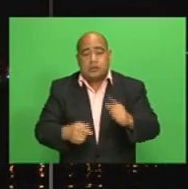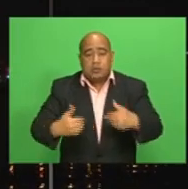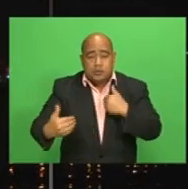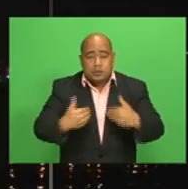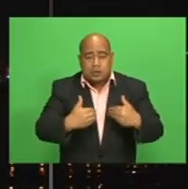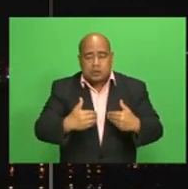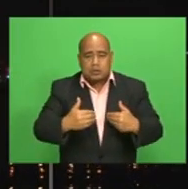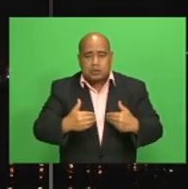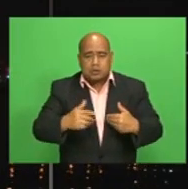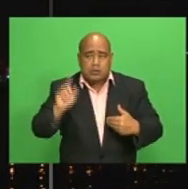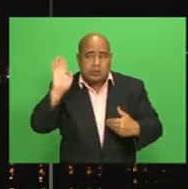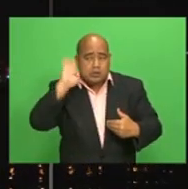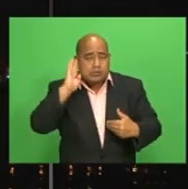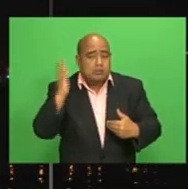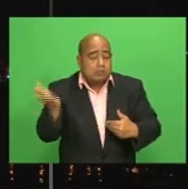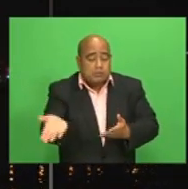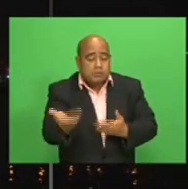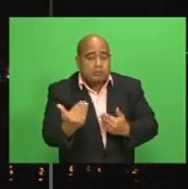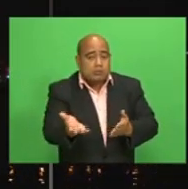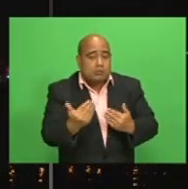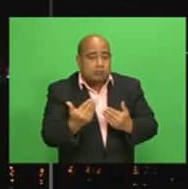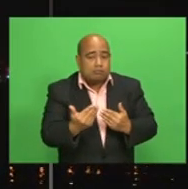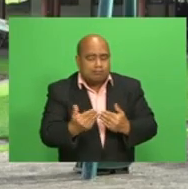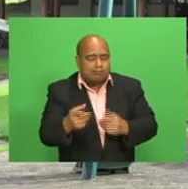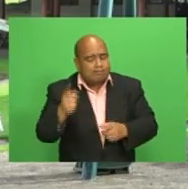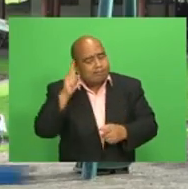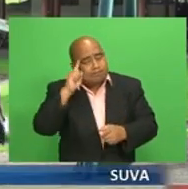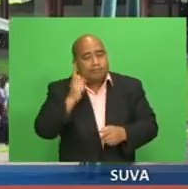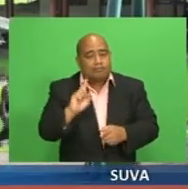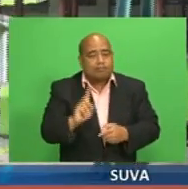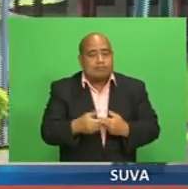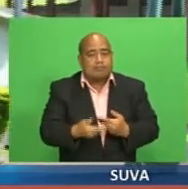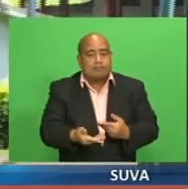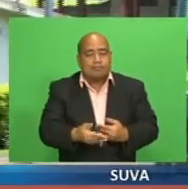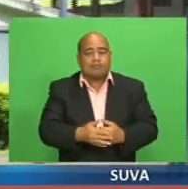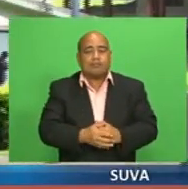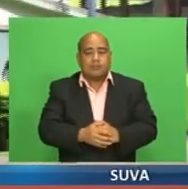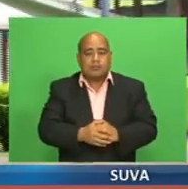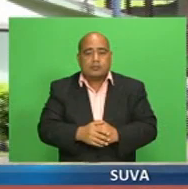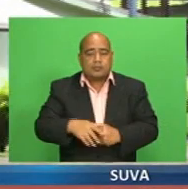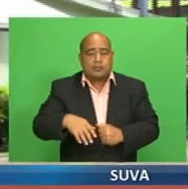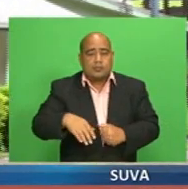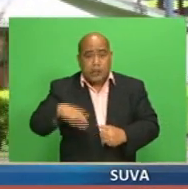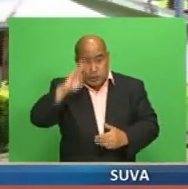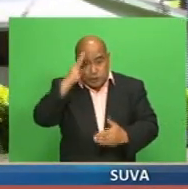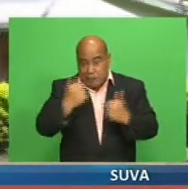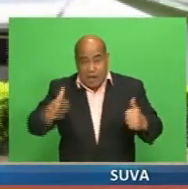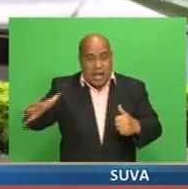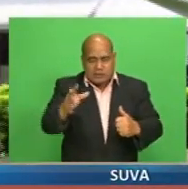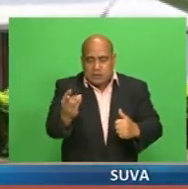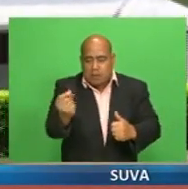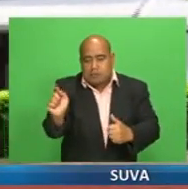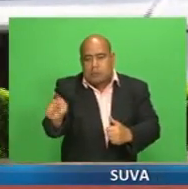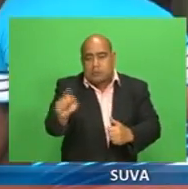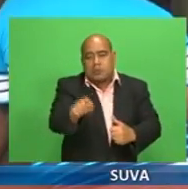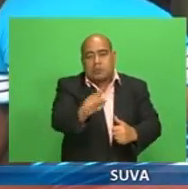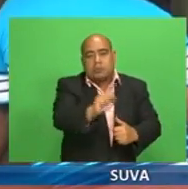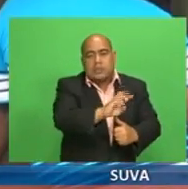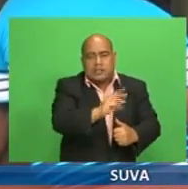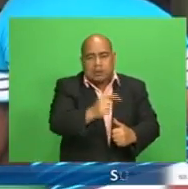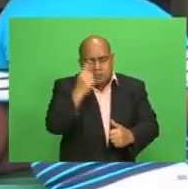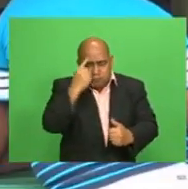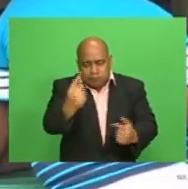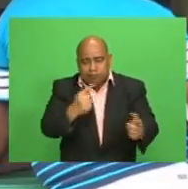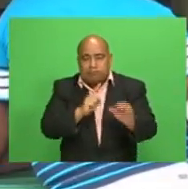spectrum. Venina Rakautonga reports. Not all students of the prestigious university have a fair idea of what's going